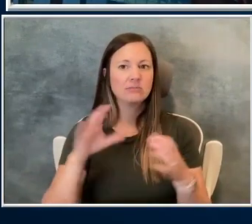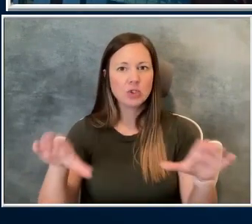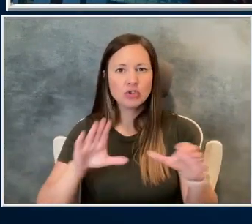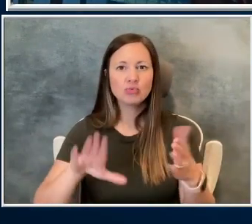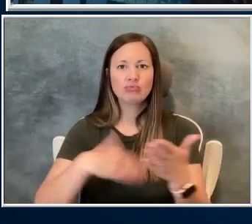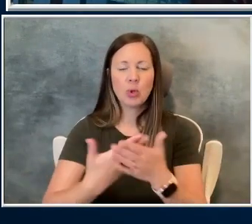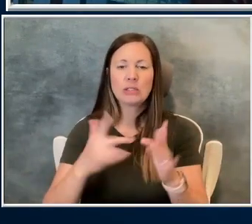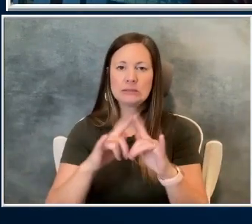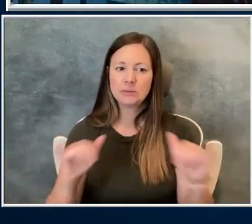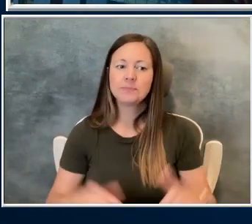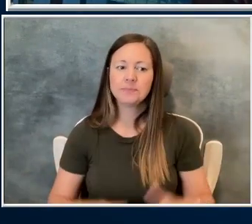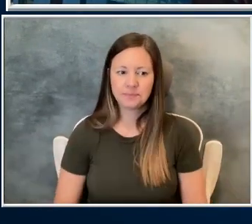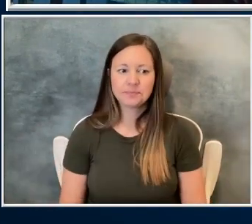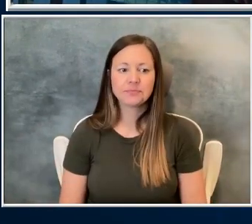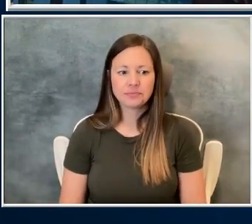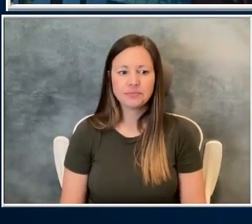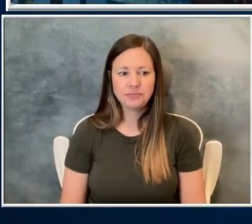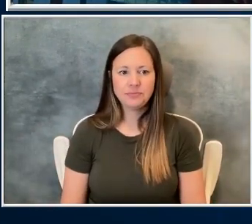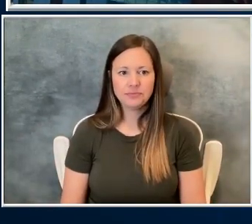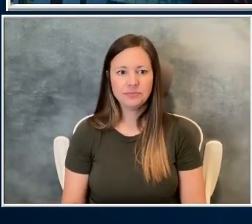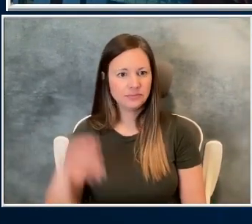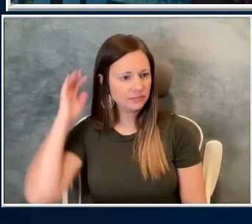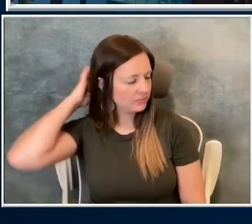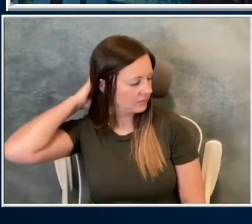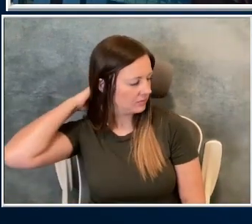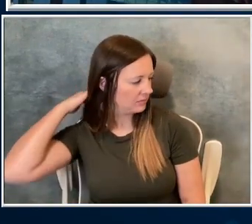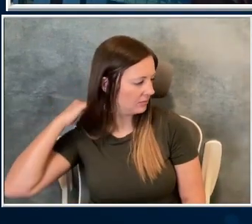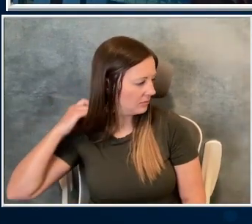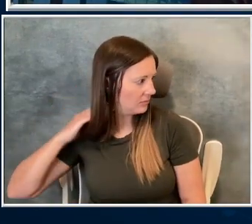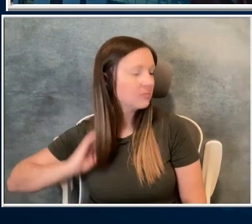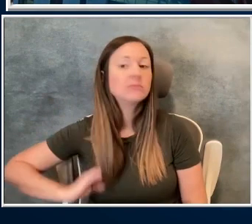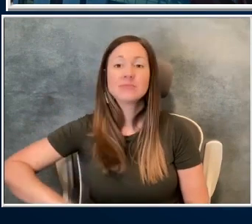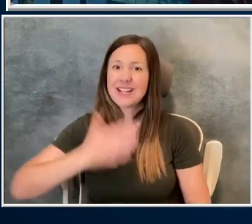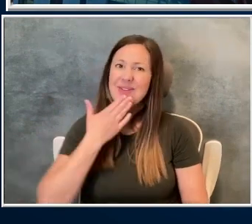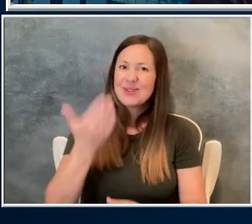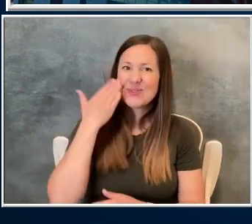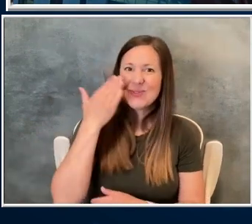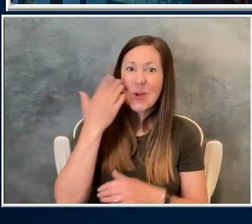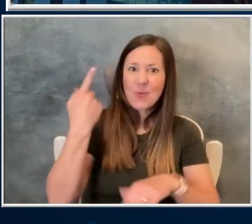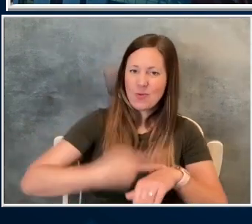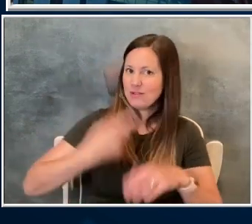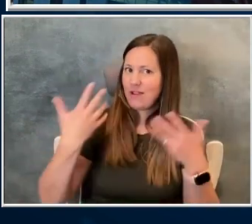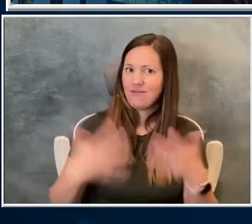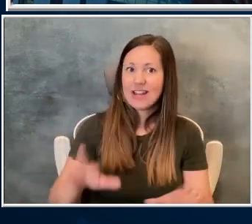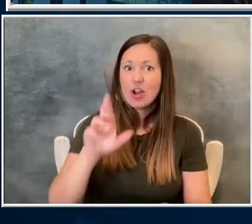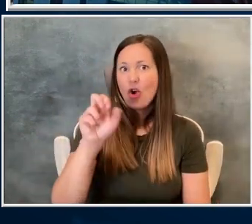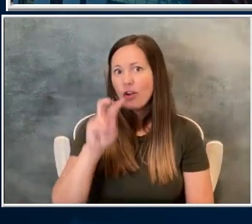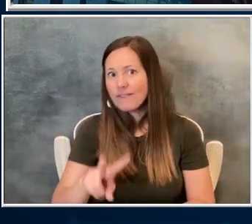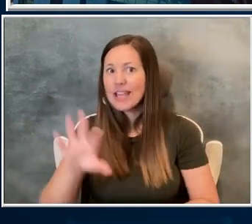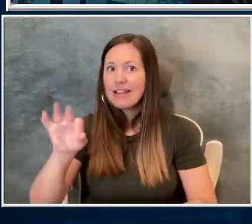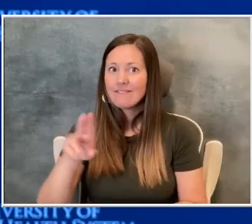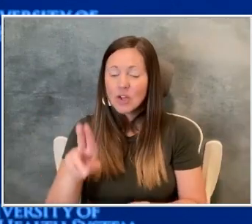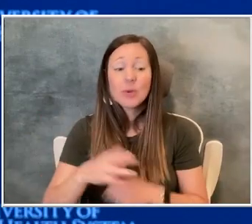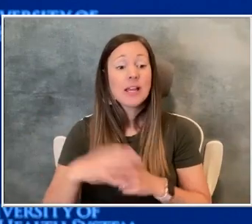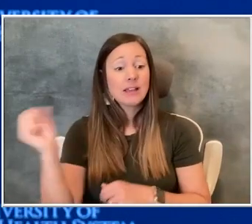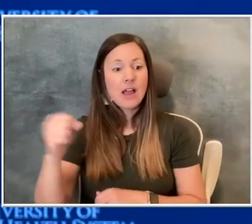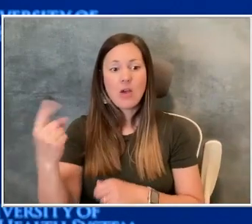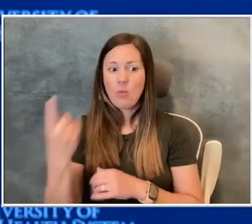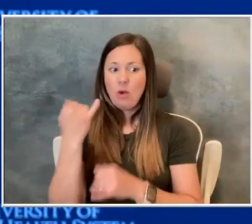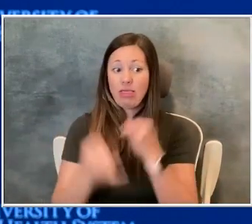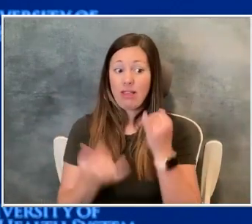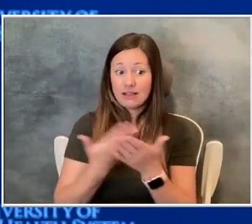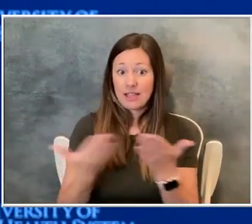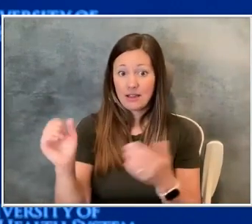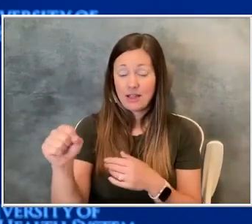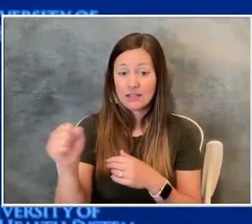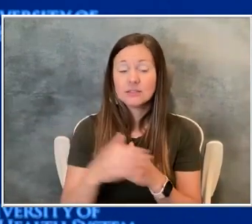know. Yeah, if you need RSV or flu, yeah, one and done. All right. Yep. And I was just going to say one last thing. There is certainly